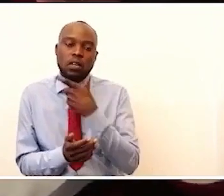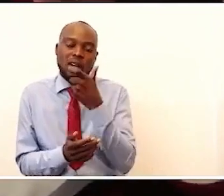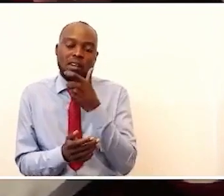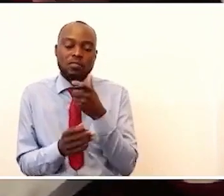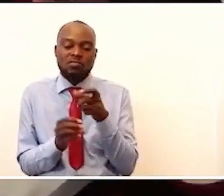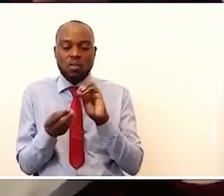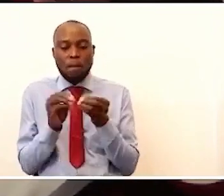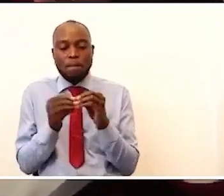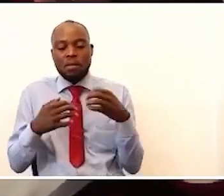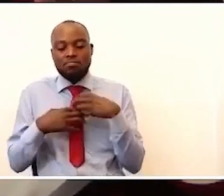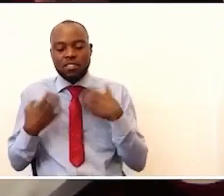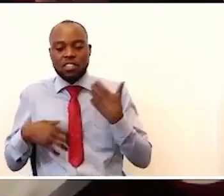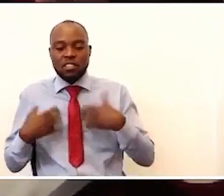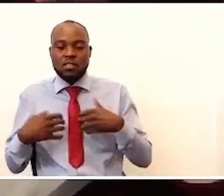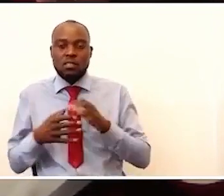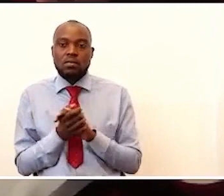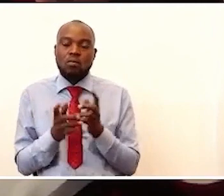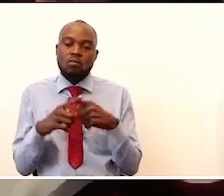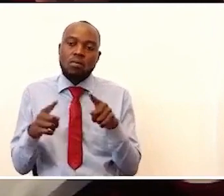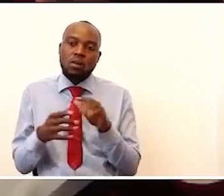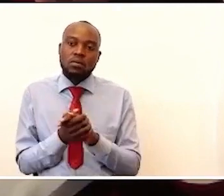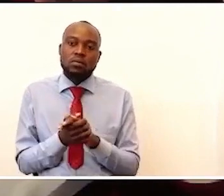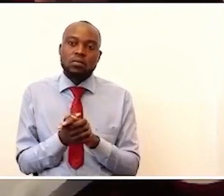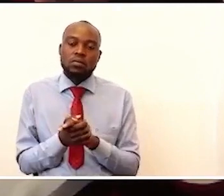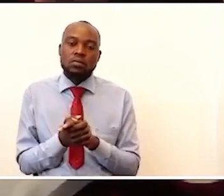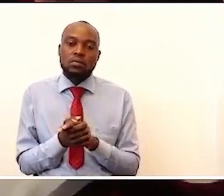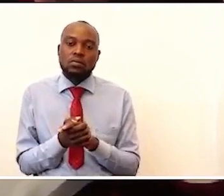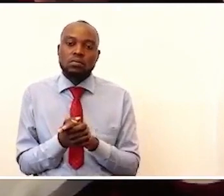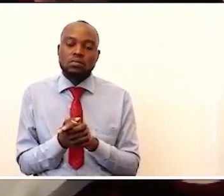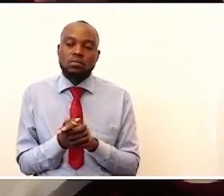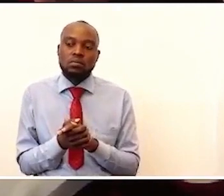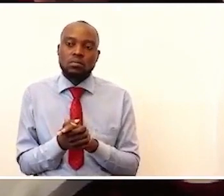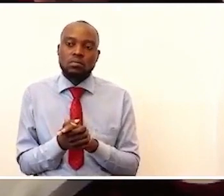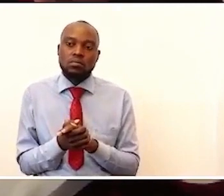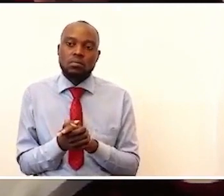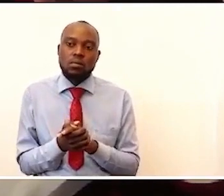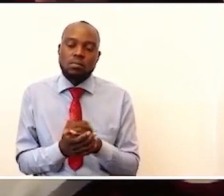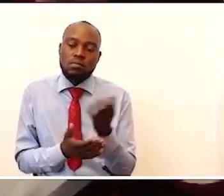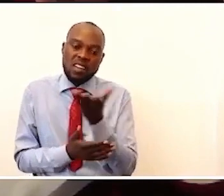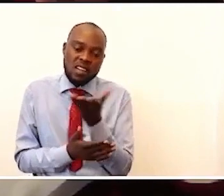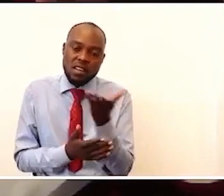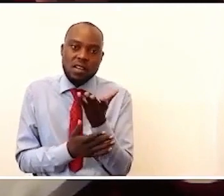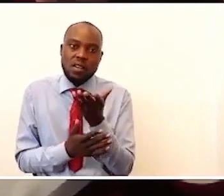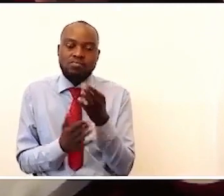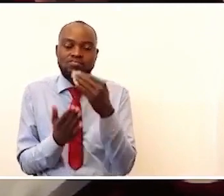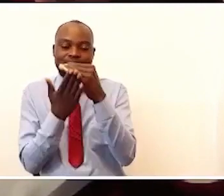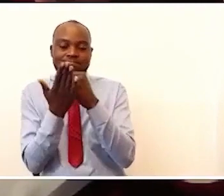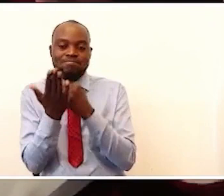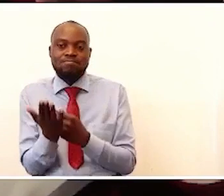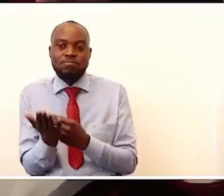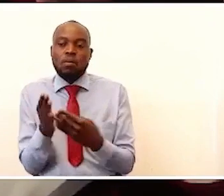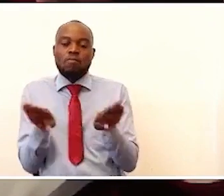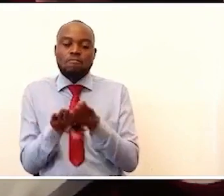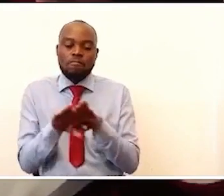challenges with the ratification of some of the protocols related to the